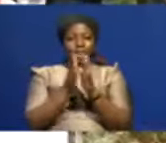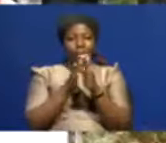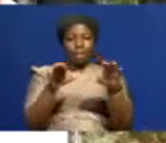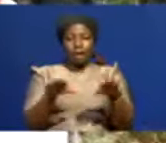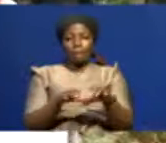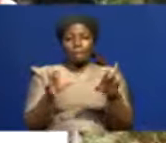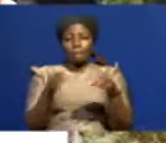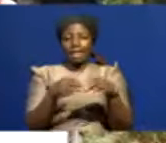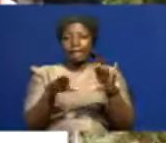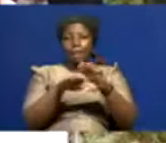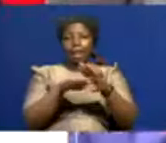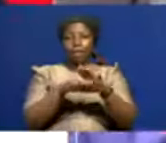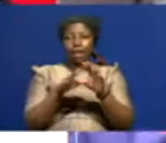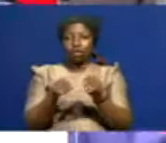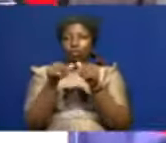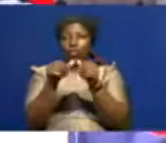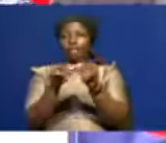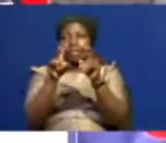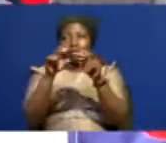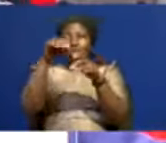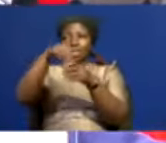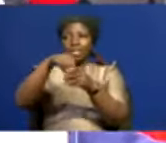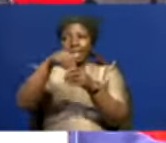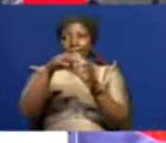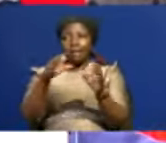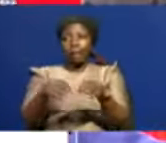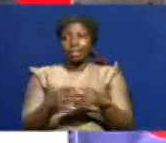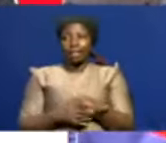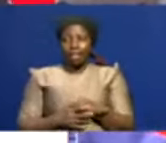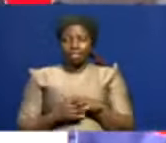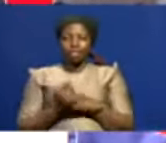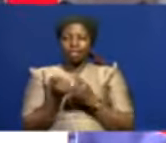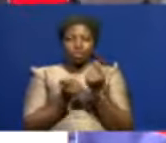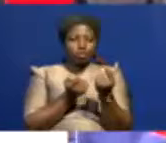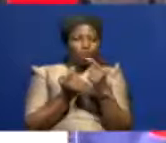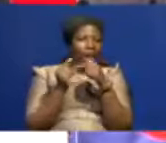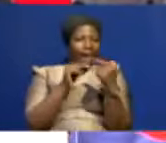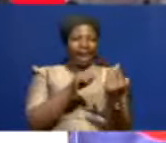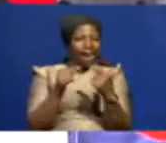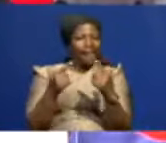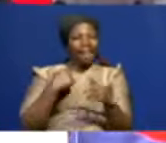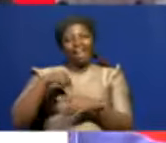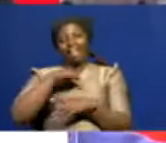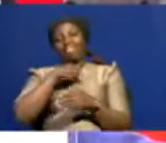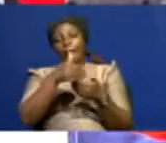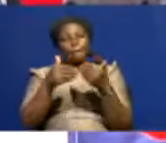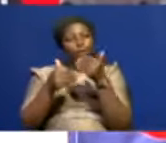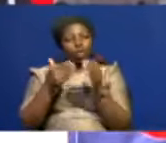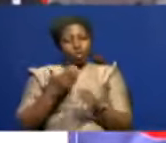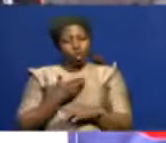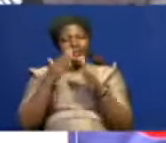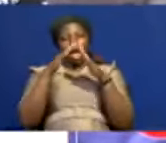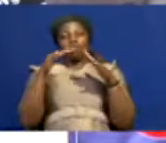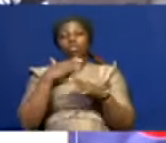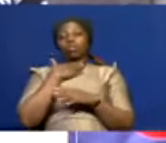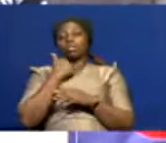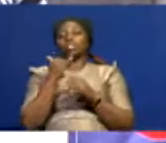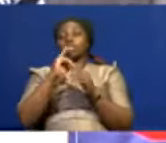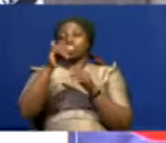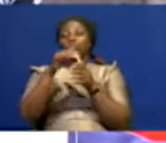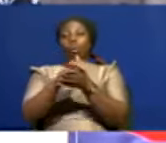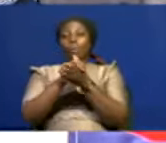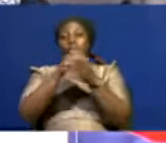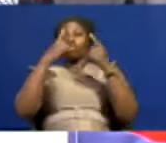issues plaguing the party. Na ile mgogoro ambayo iko kidogo kidogo ni nyumba tunajenga yetu, tungetaka Jubilee inawiri, na kwa